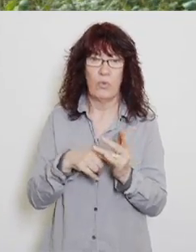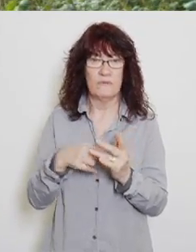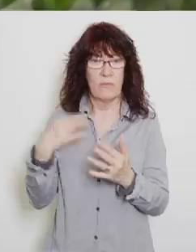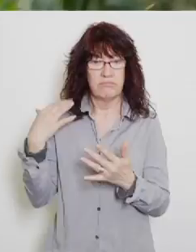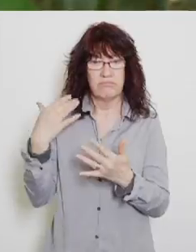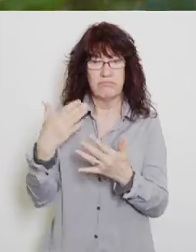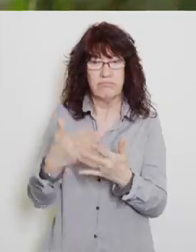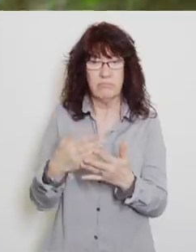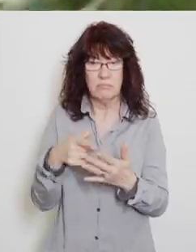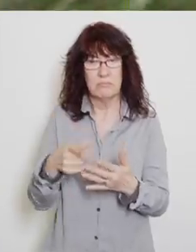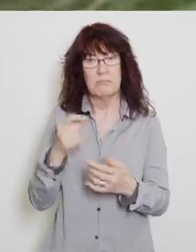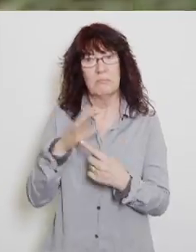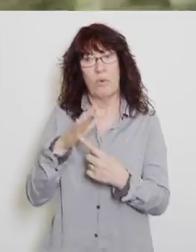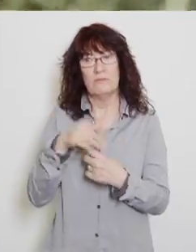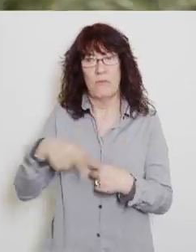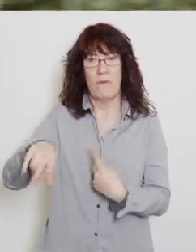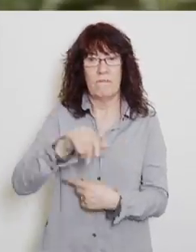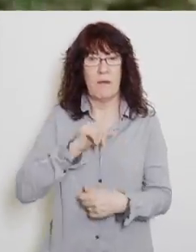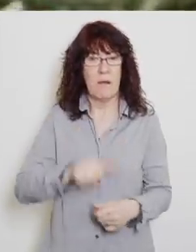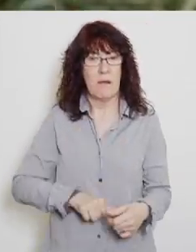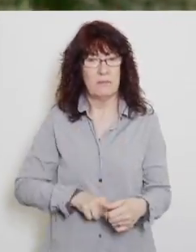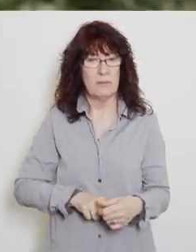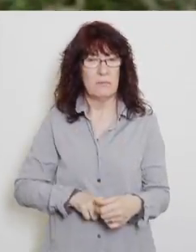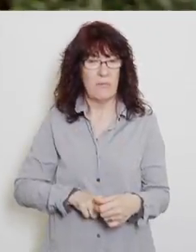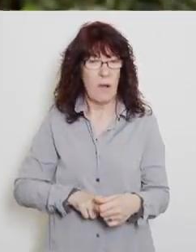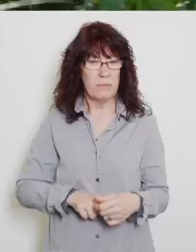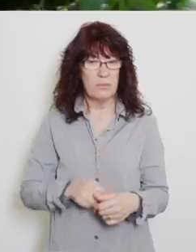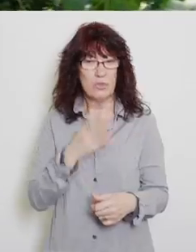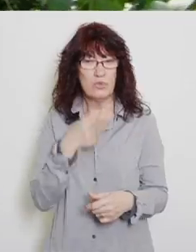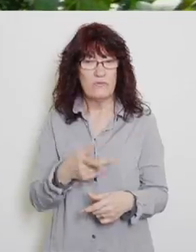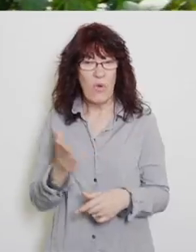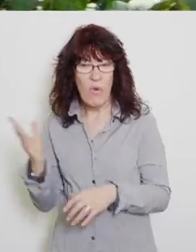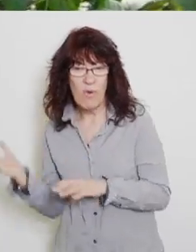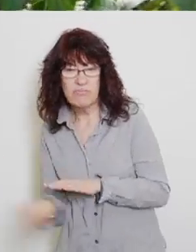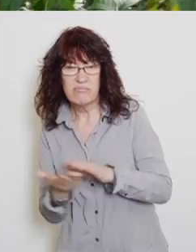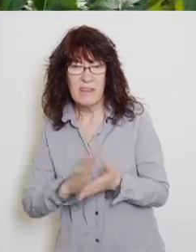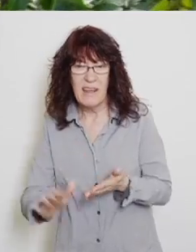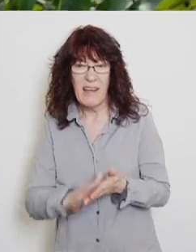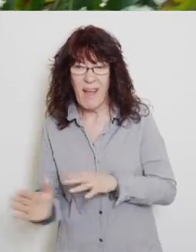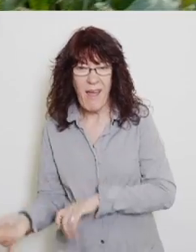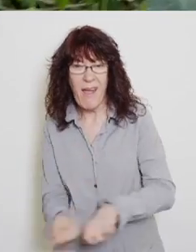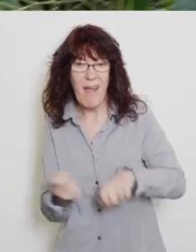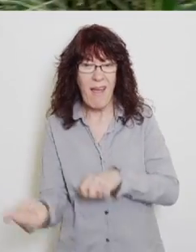tools, used by farm labourers to clear, cut, and harvest.